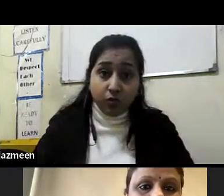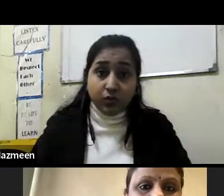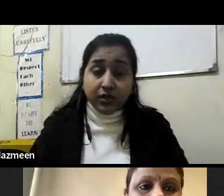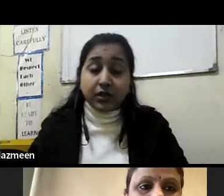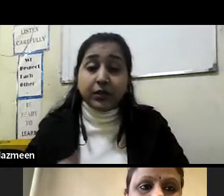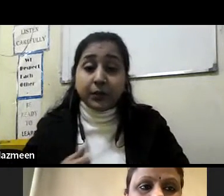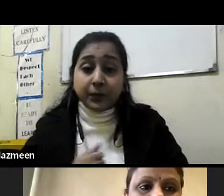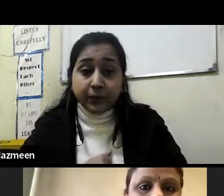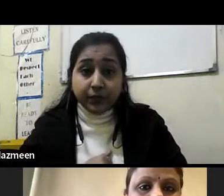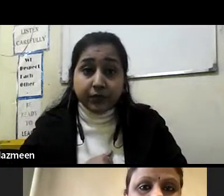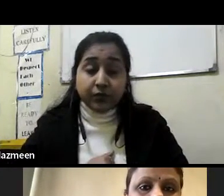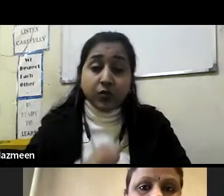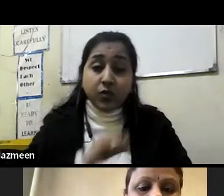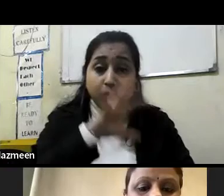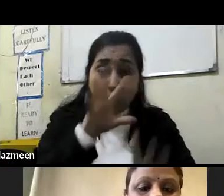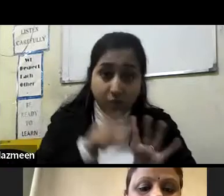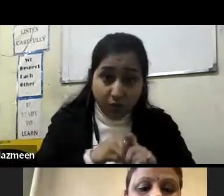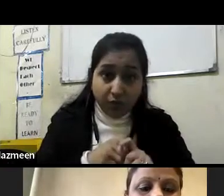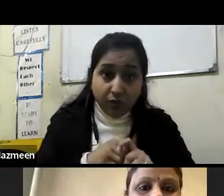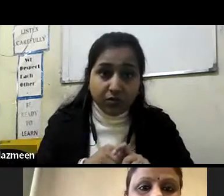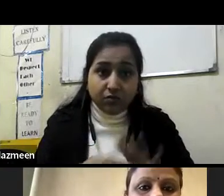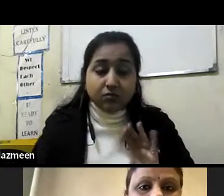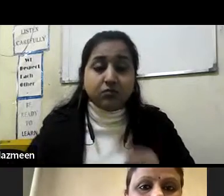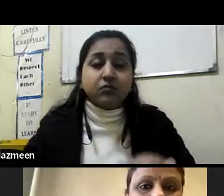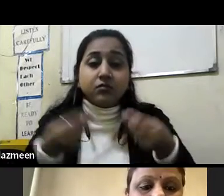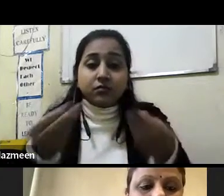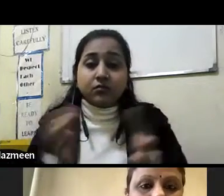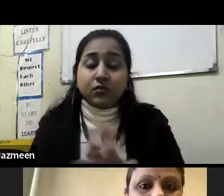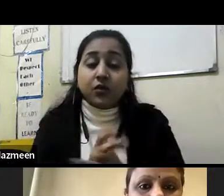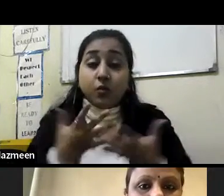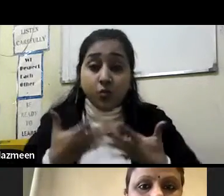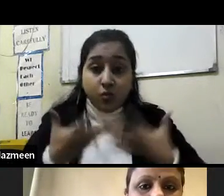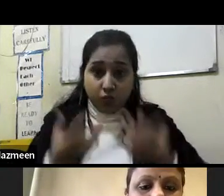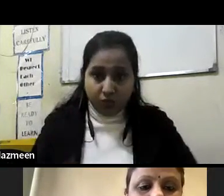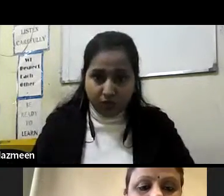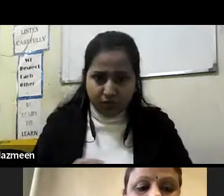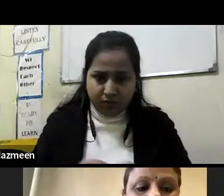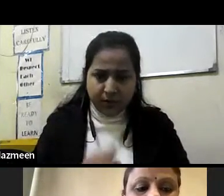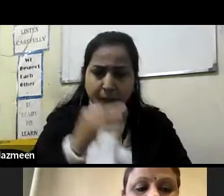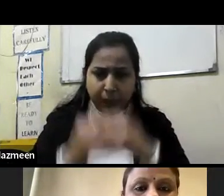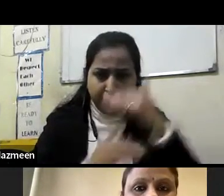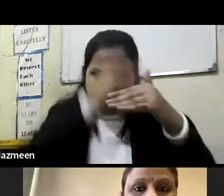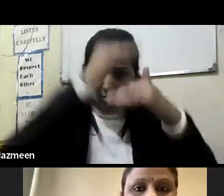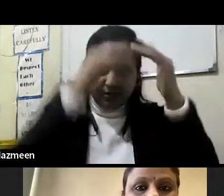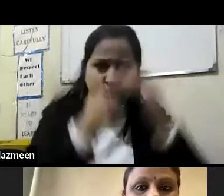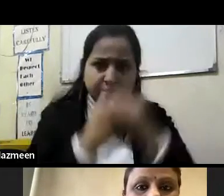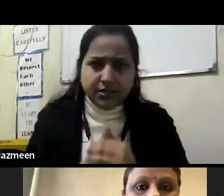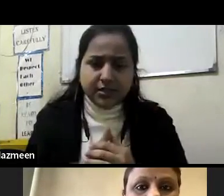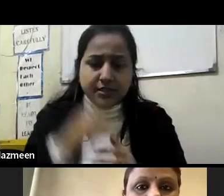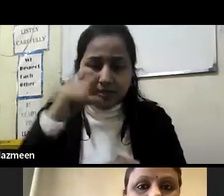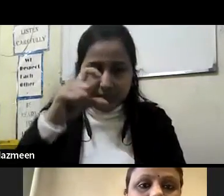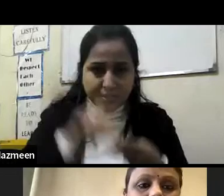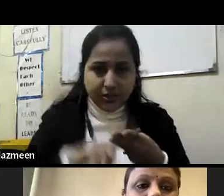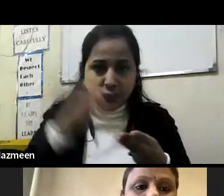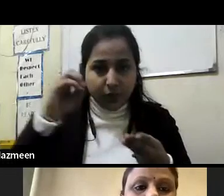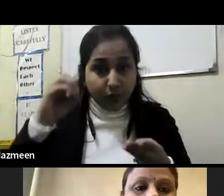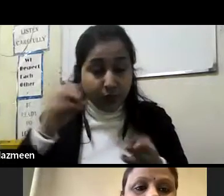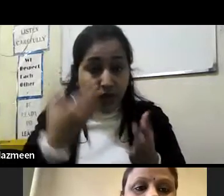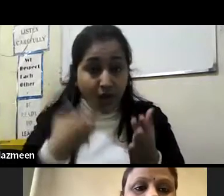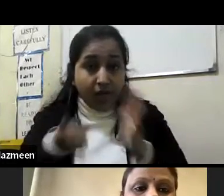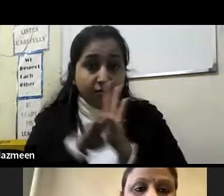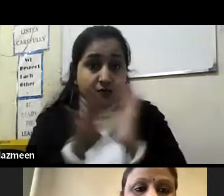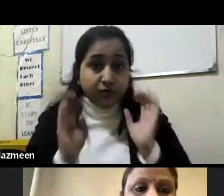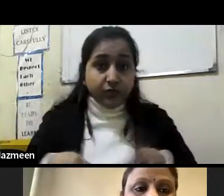high-productive careers also we need to attract. And finally, how do we build them to the CEO level? It needs actually